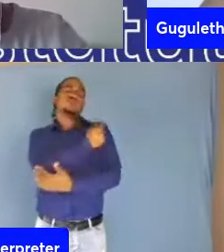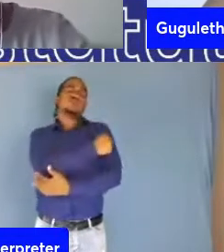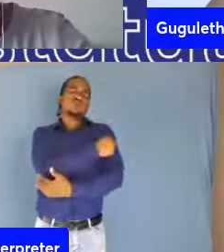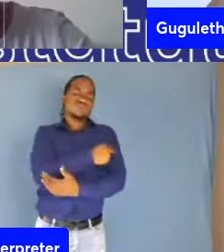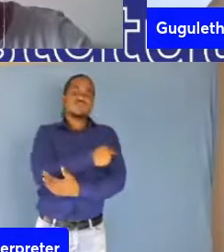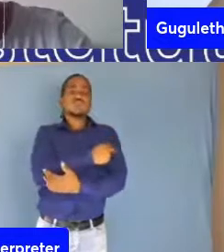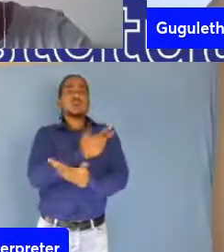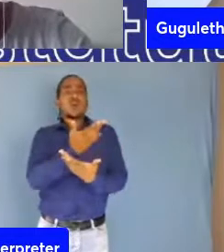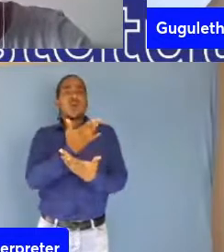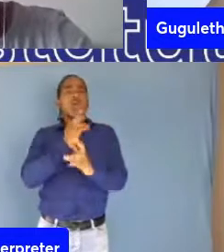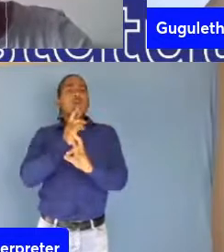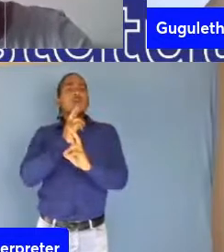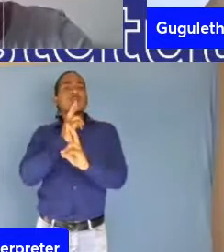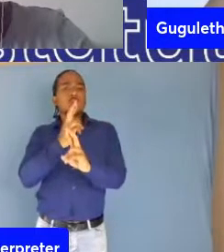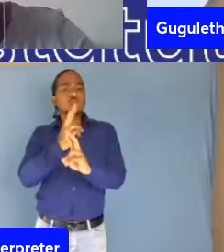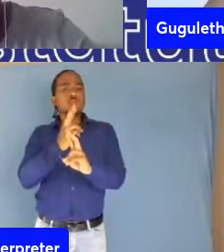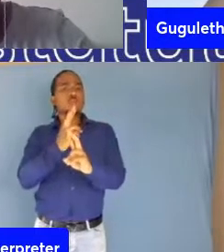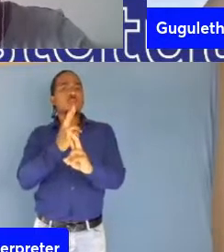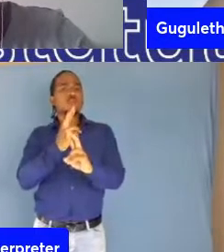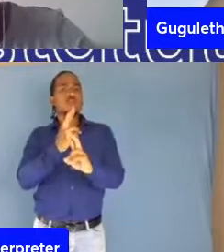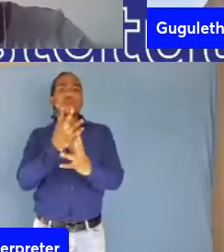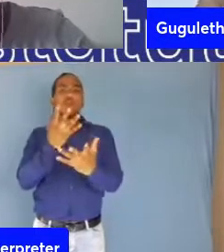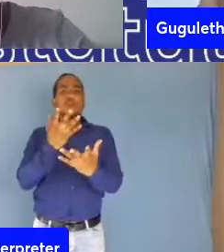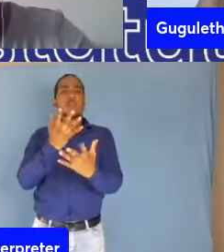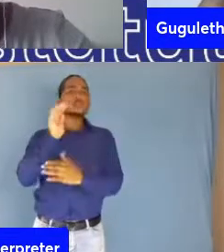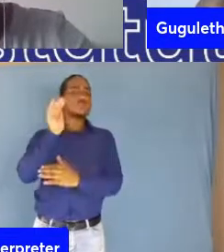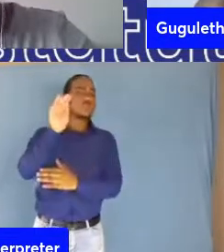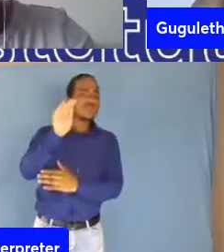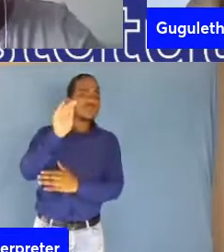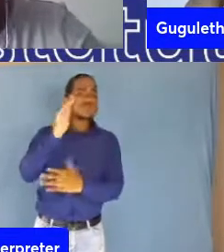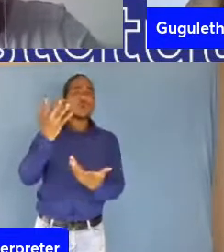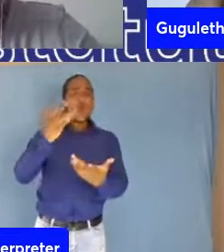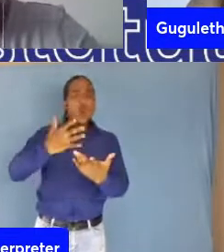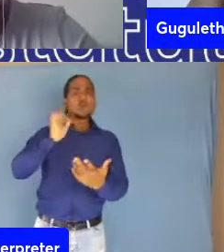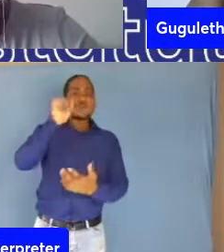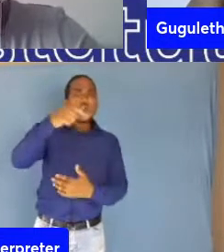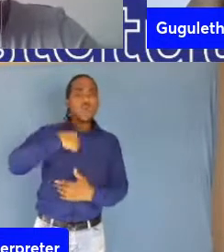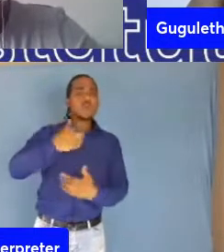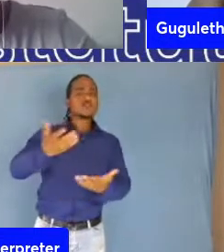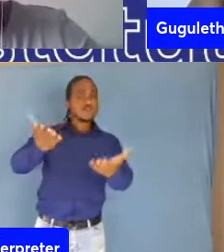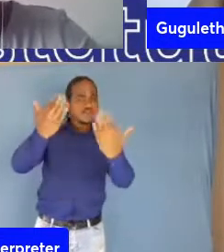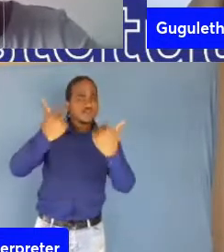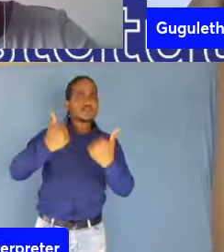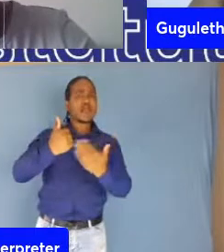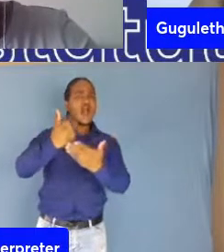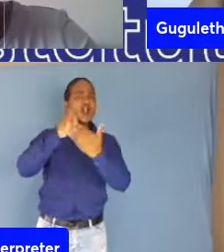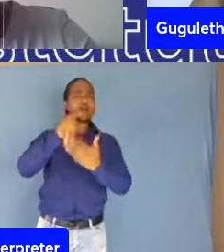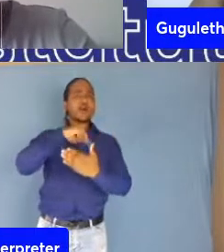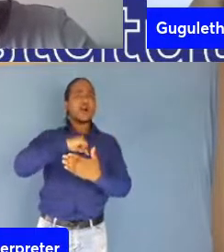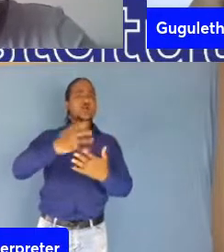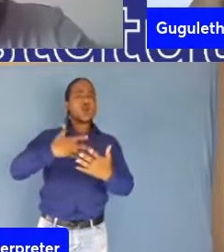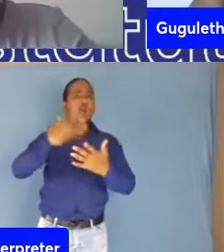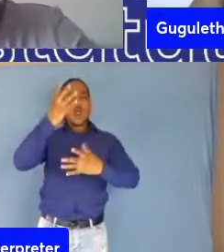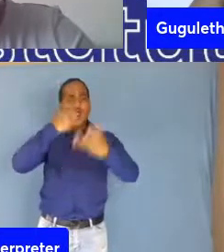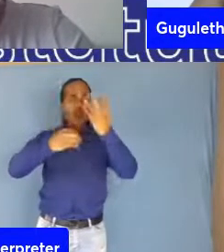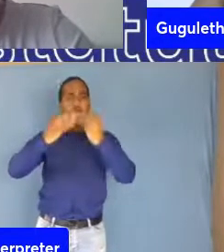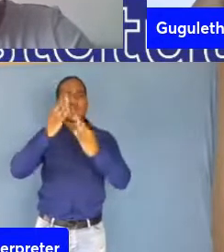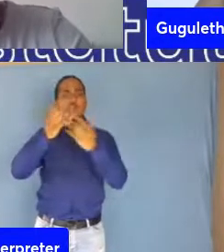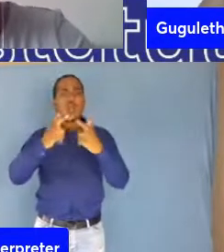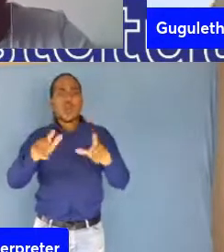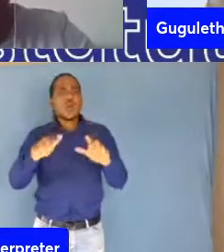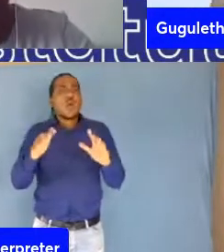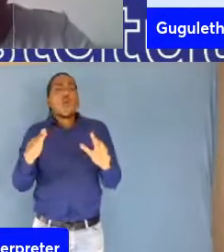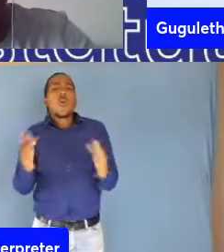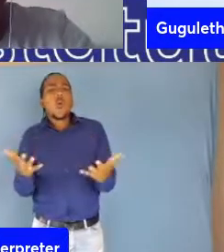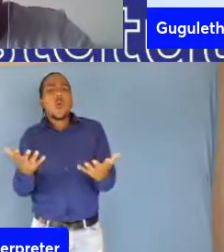of wanting to learn or know the language or assist even, whether be it at a